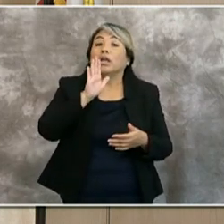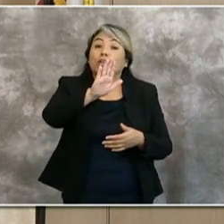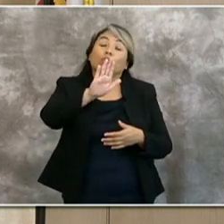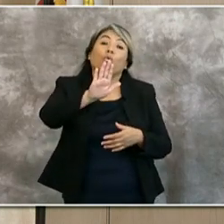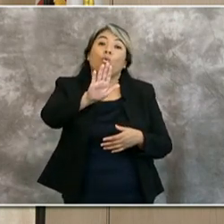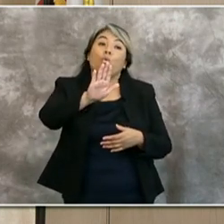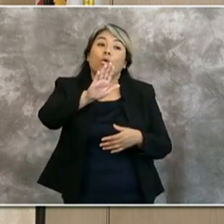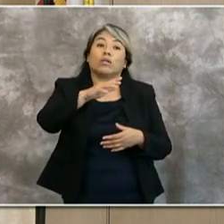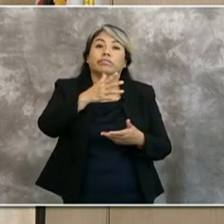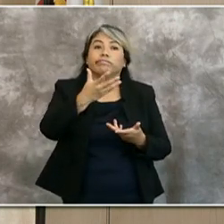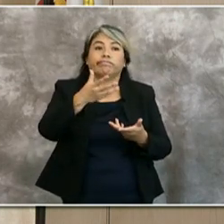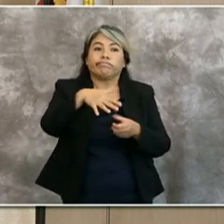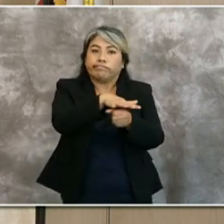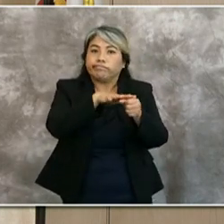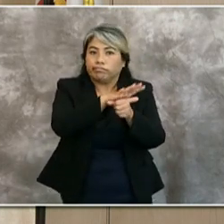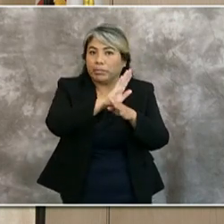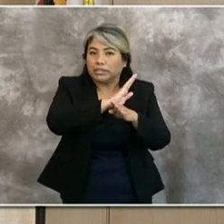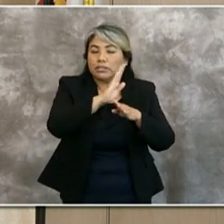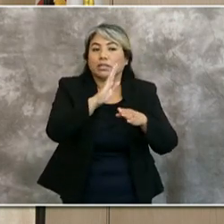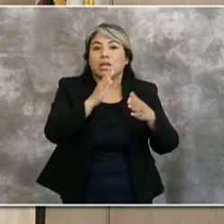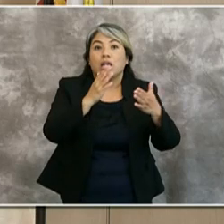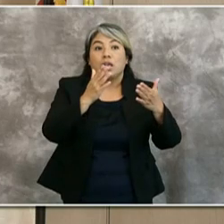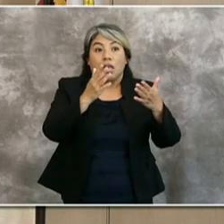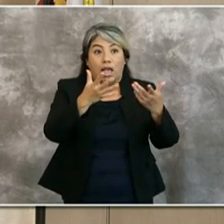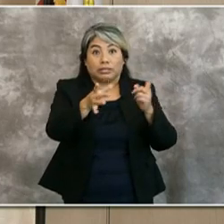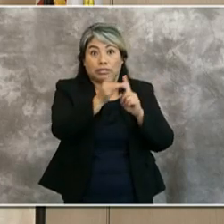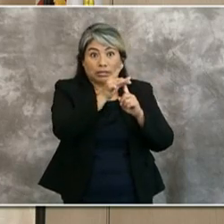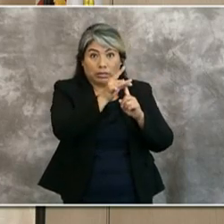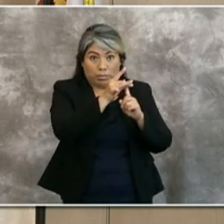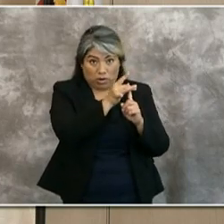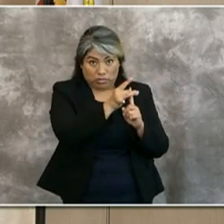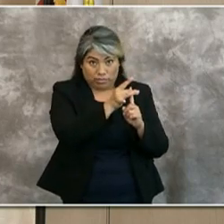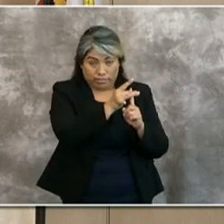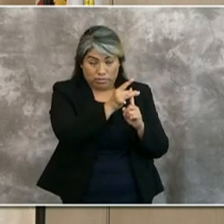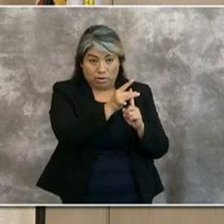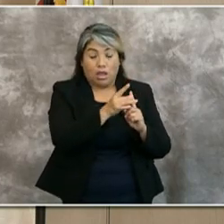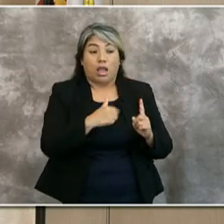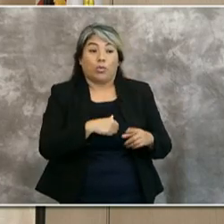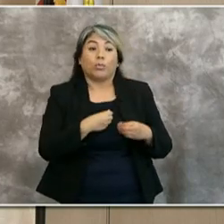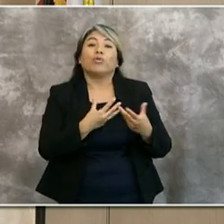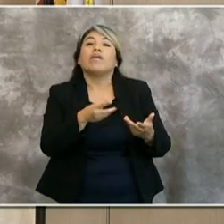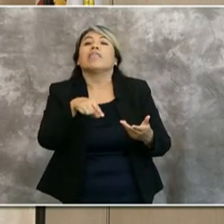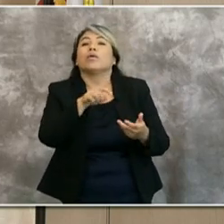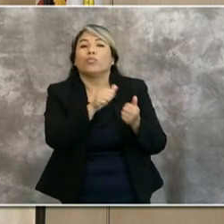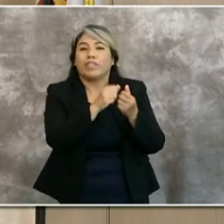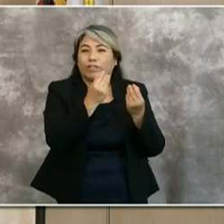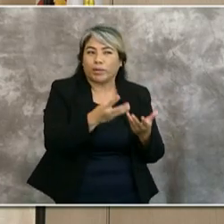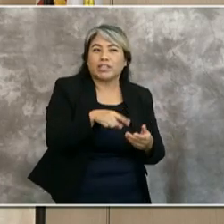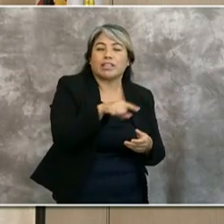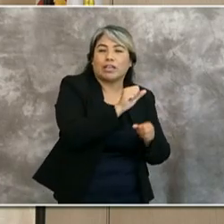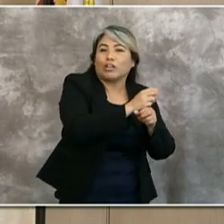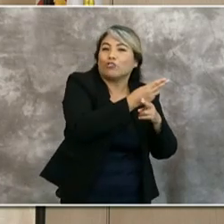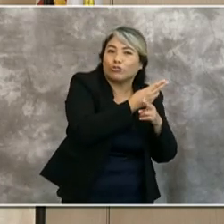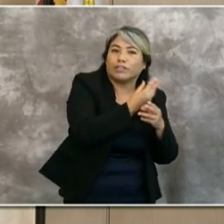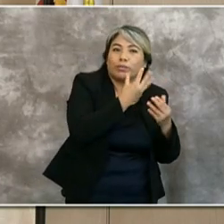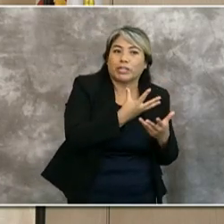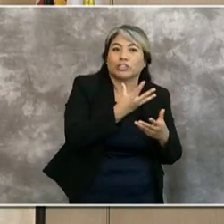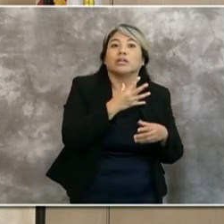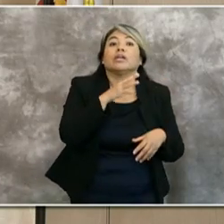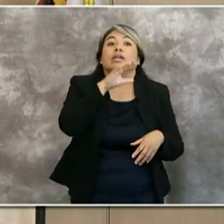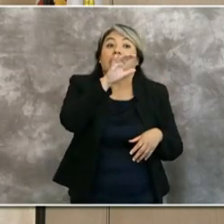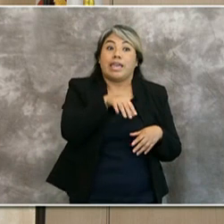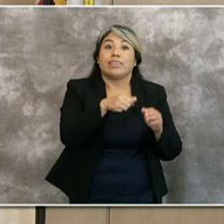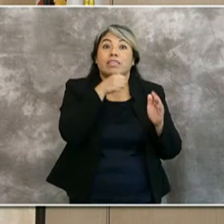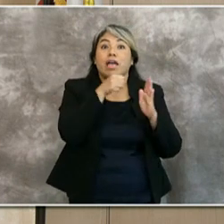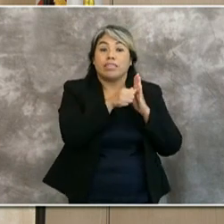in your employment has tested positive, and we provide them with information, and they can use the information in